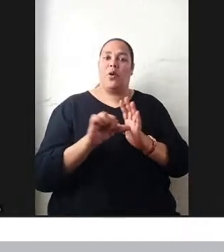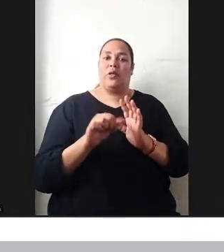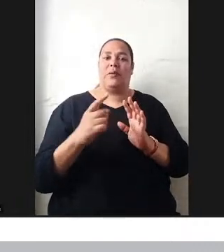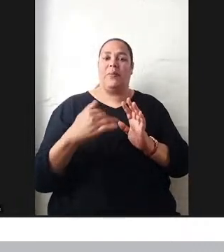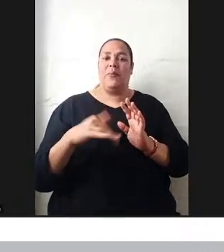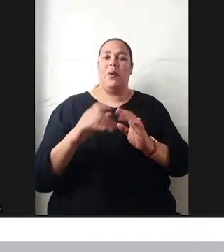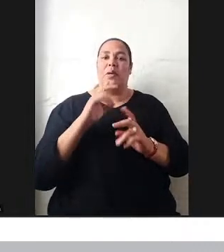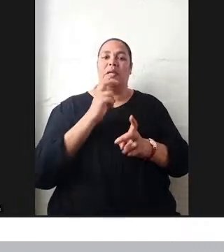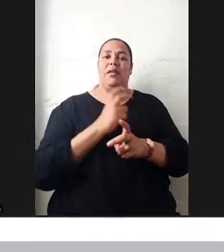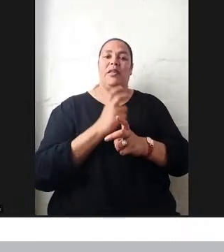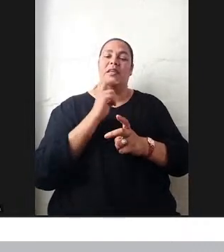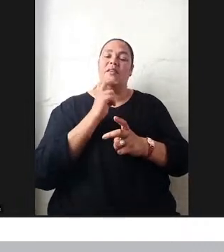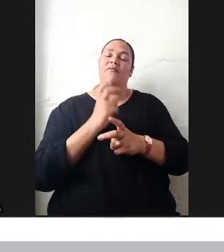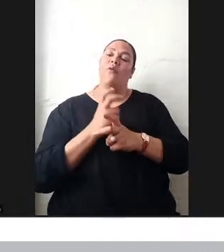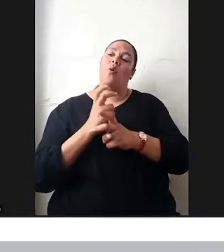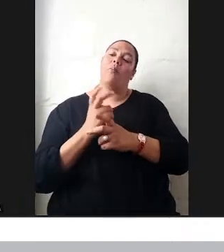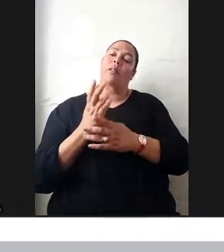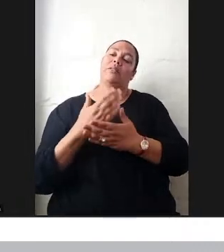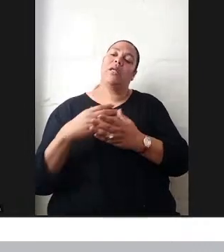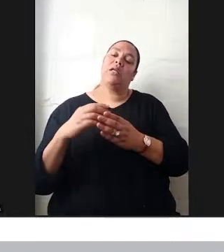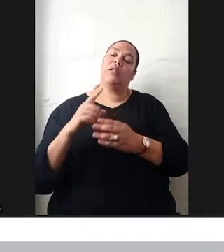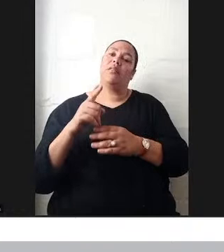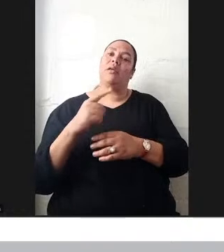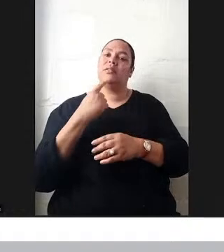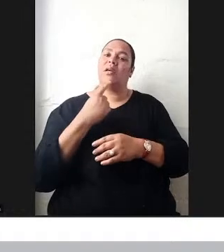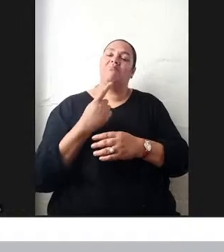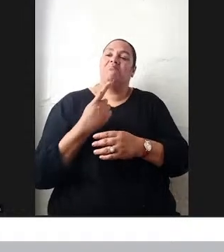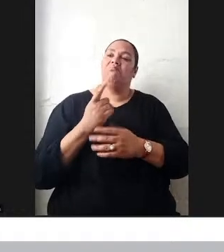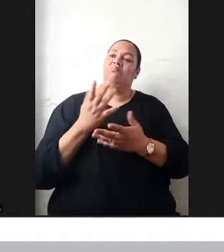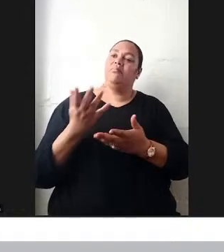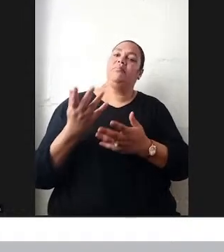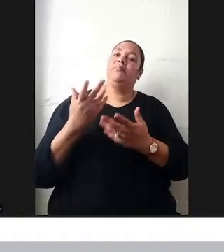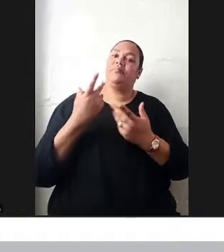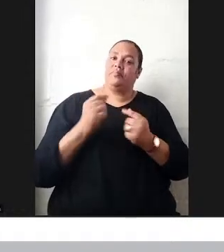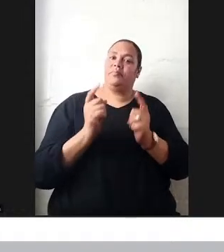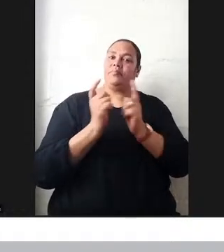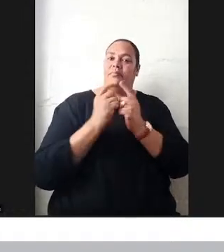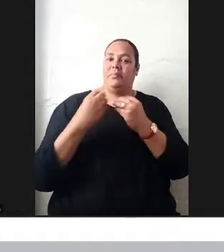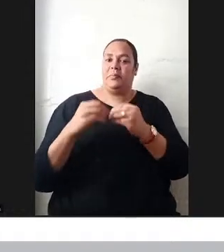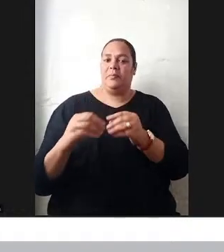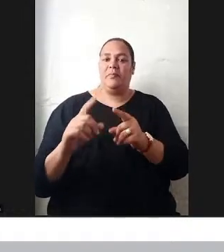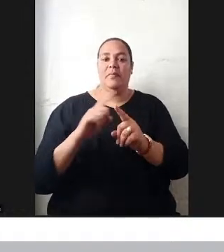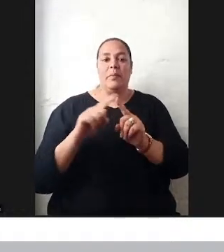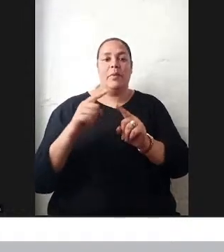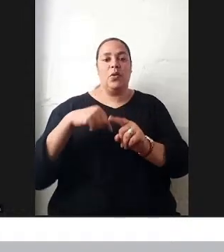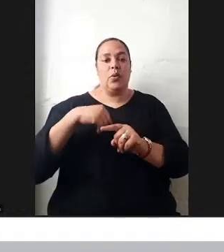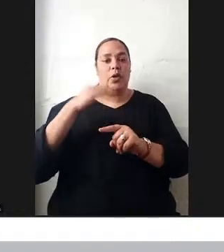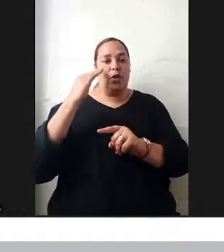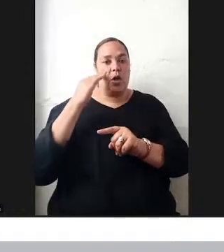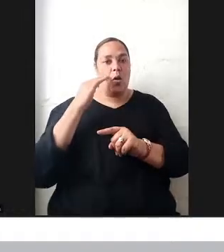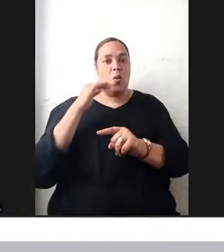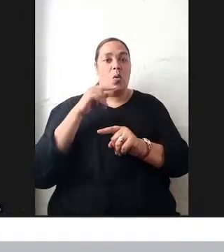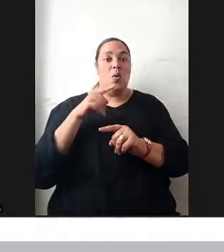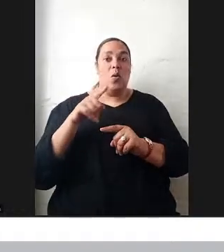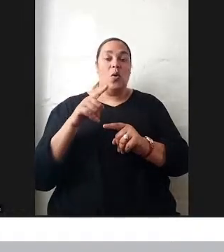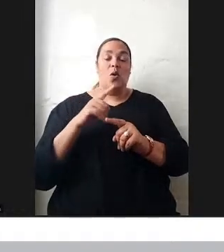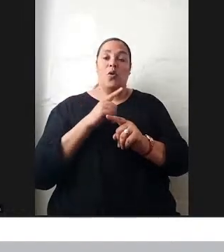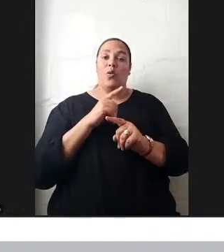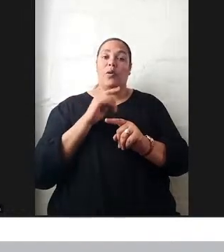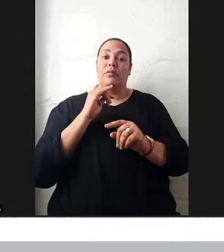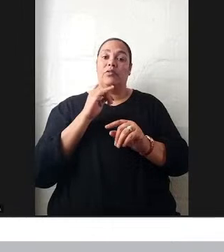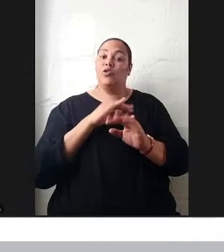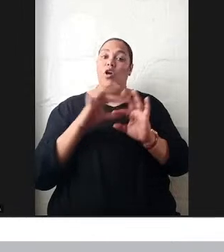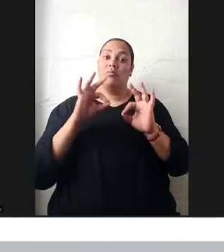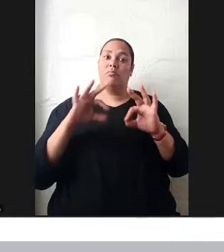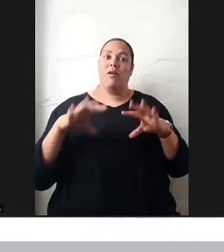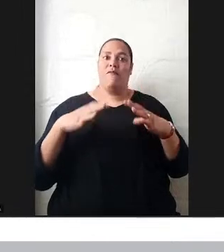sector, we will be told that such is being attended to, because we know informality, and I think there was even a